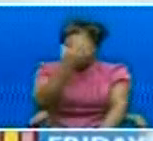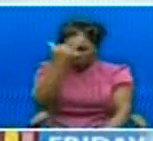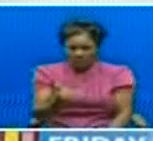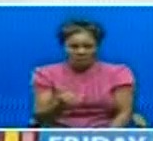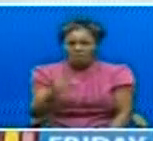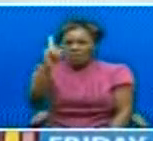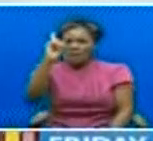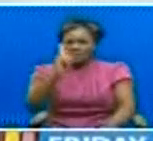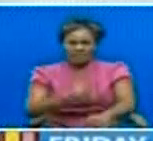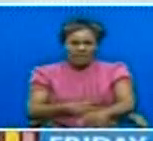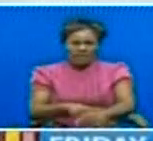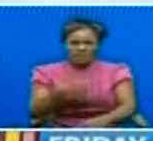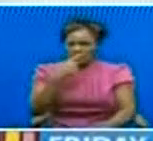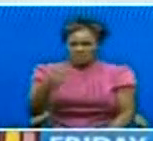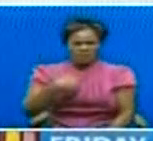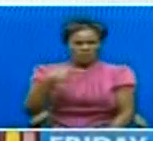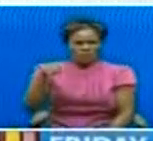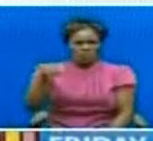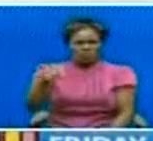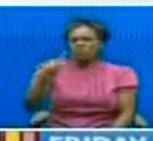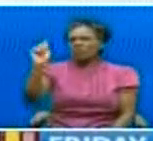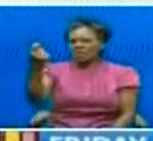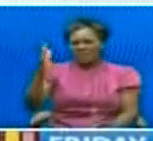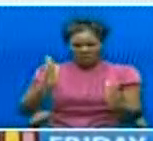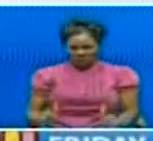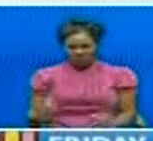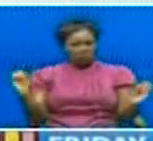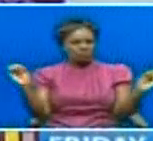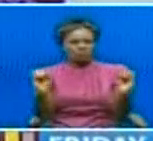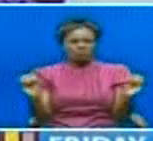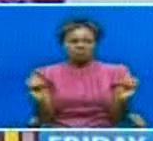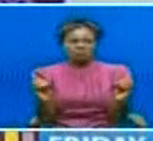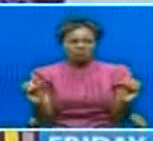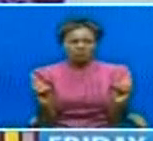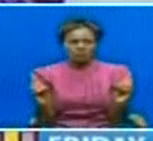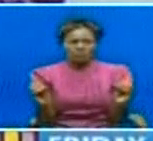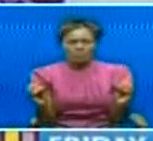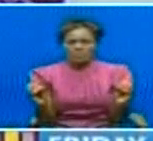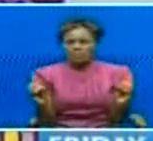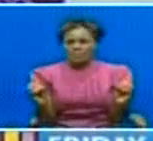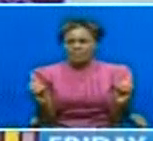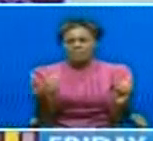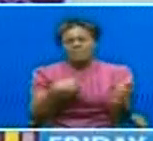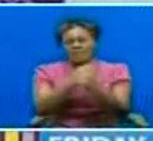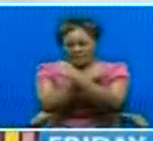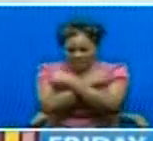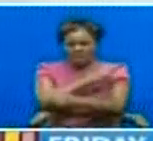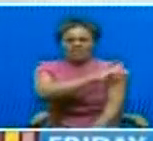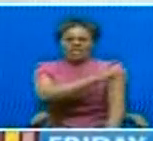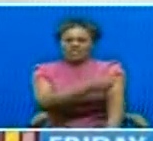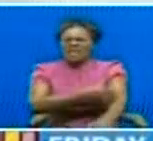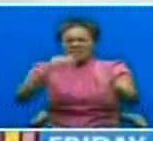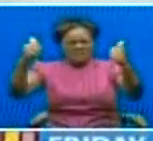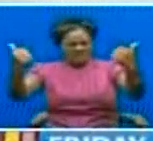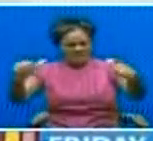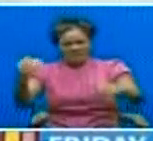one moment where people tell me, hang on, you're Kenyan, what uh-huh. are you doing yes, here? Yes. Why that are you working? Question. Yes, that's the thing I love about them. They have